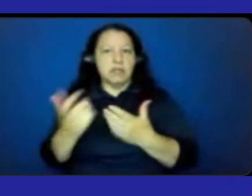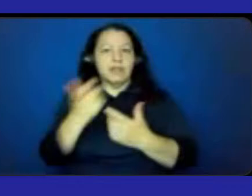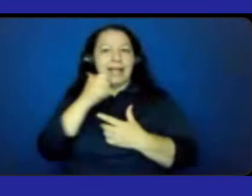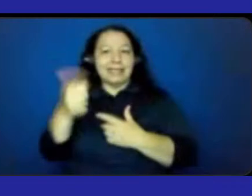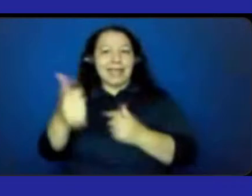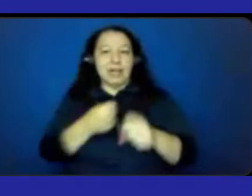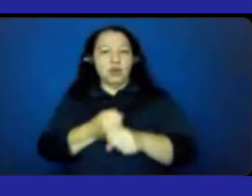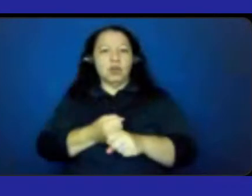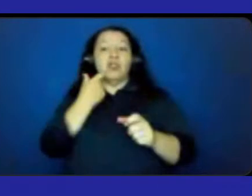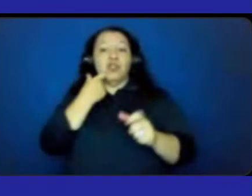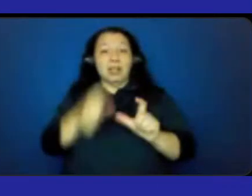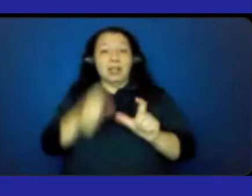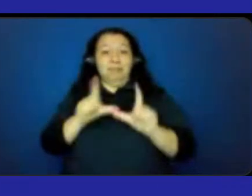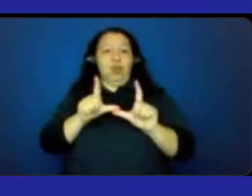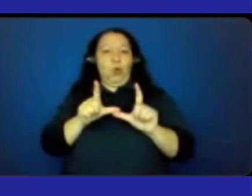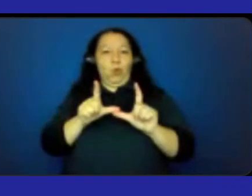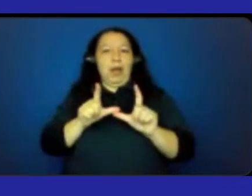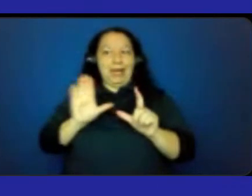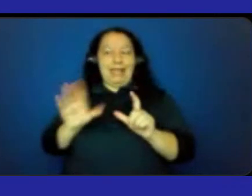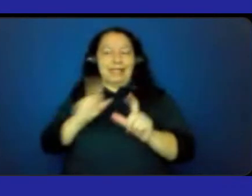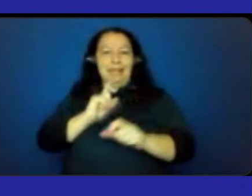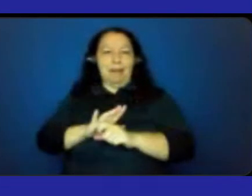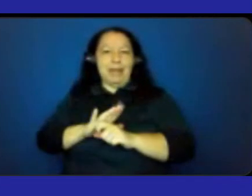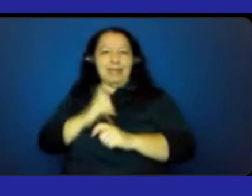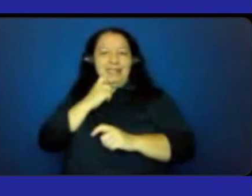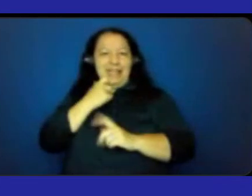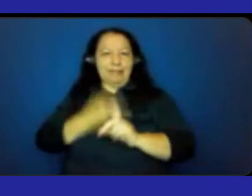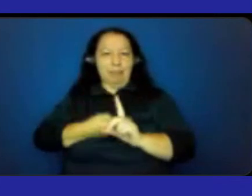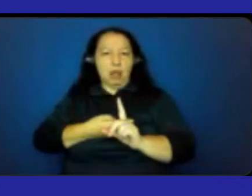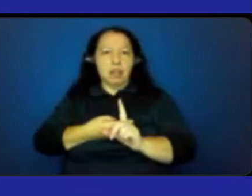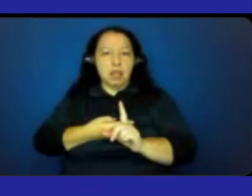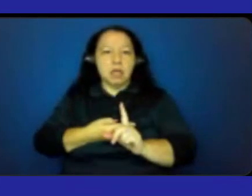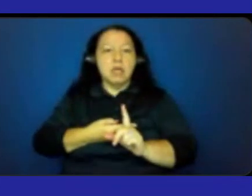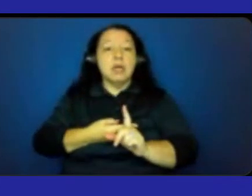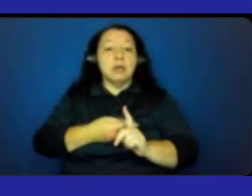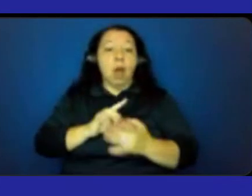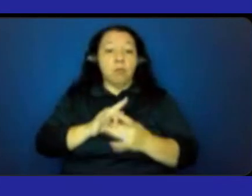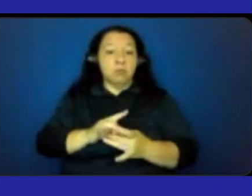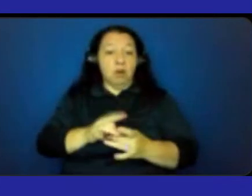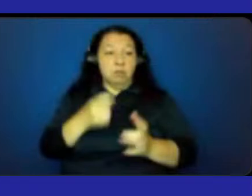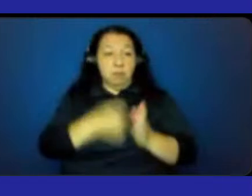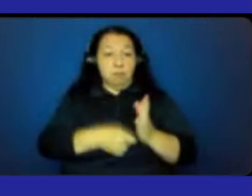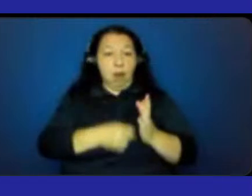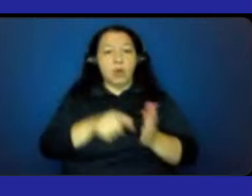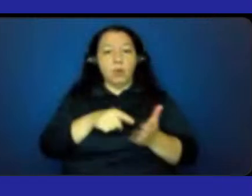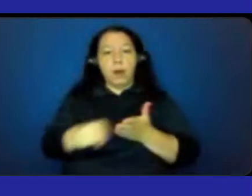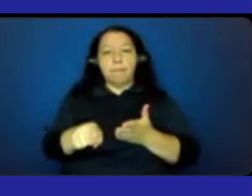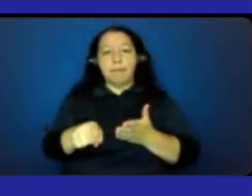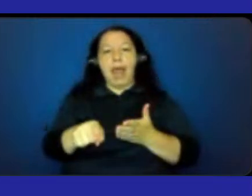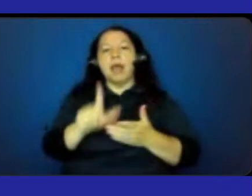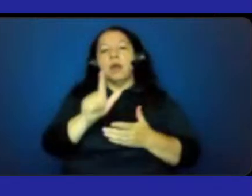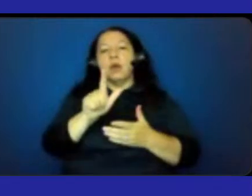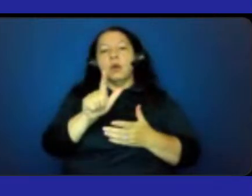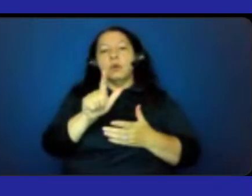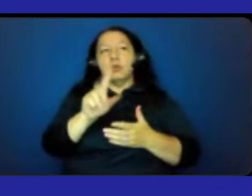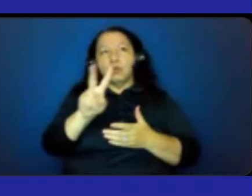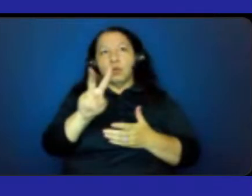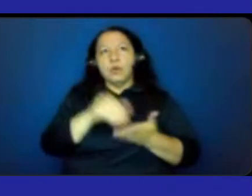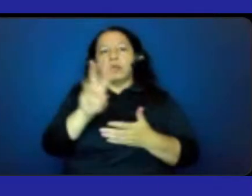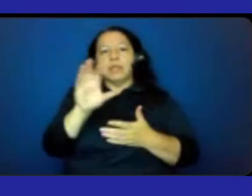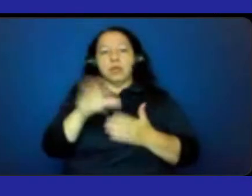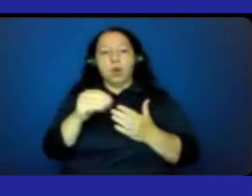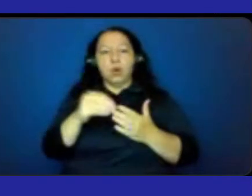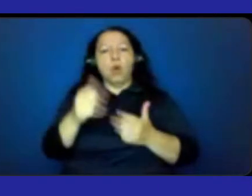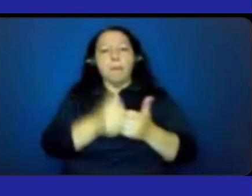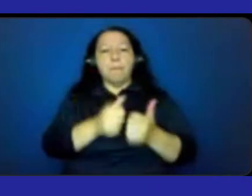month. In terms of pricing, we pay Nilag a rate of approximately $2,600 per